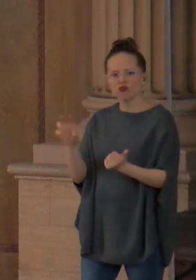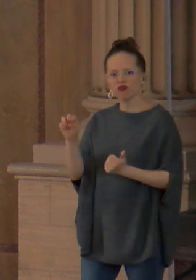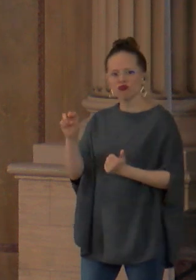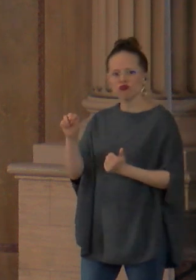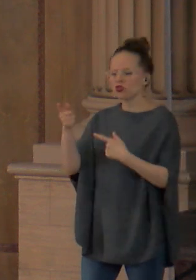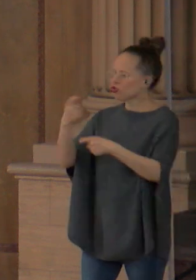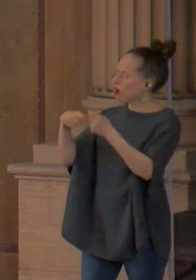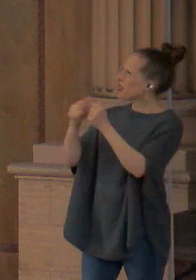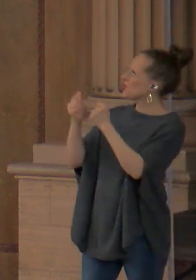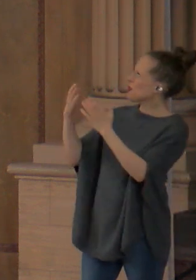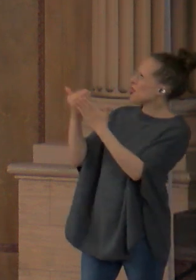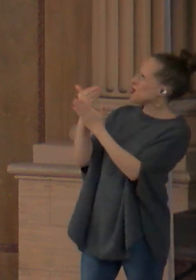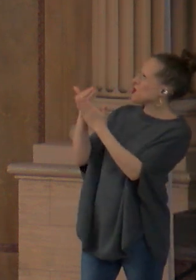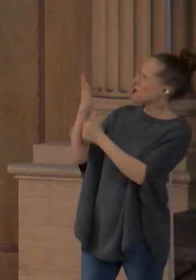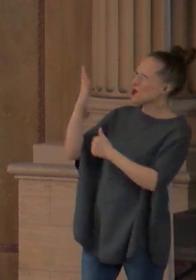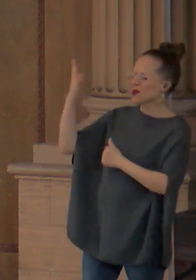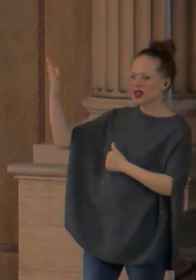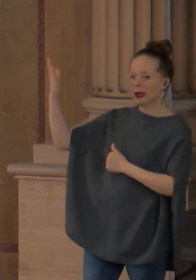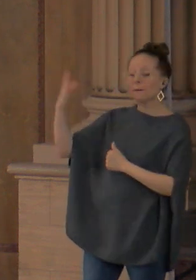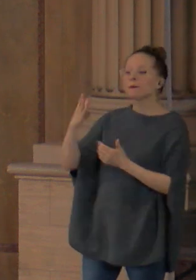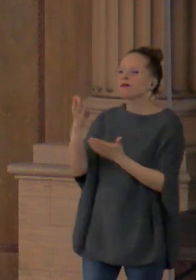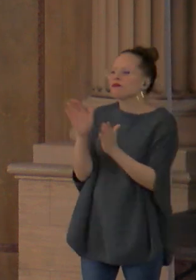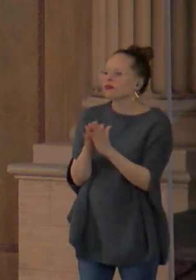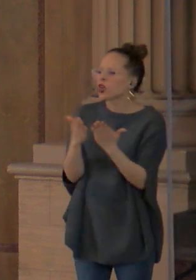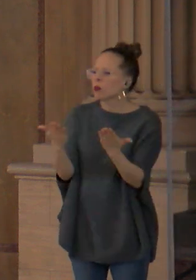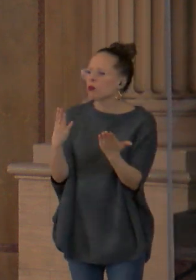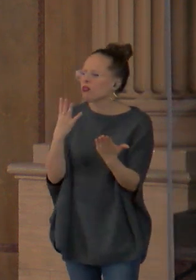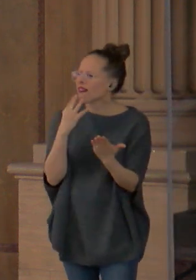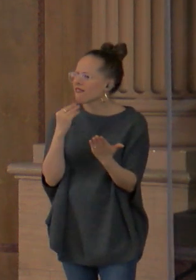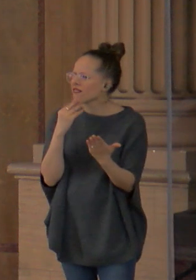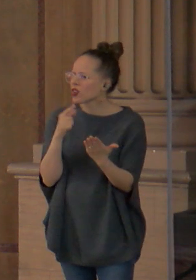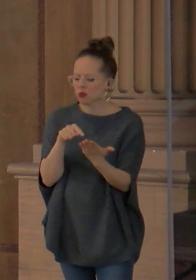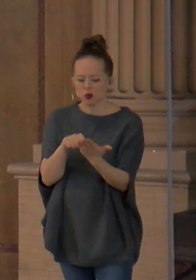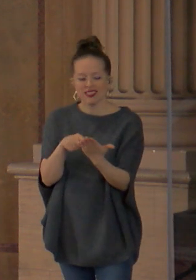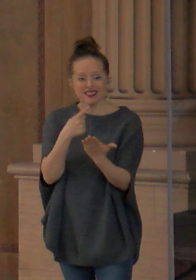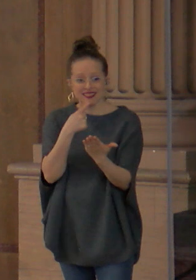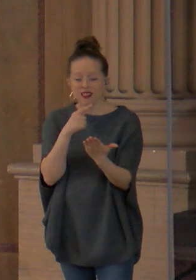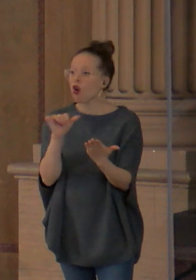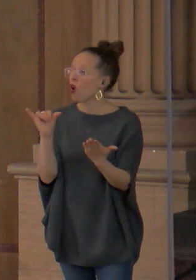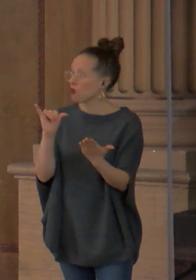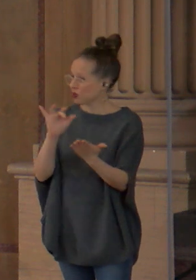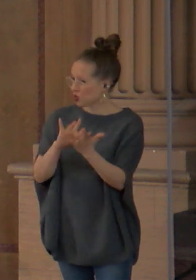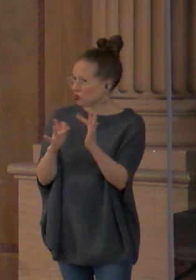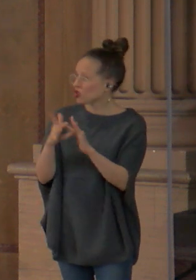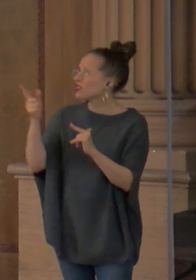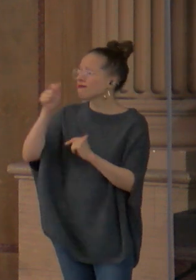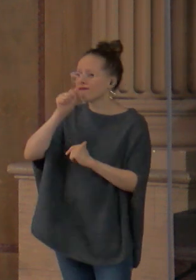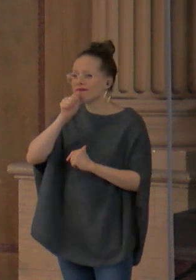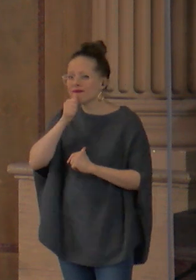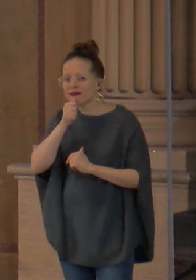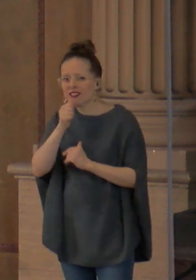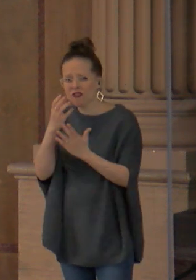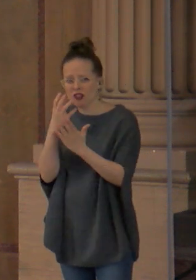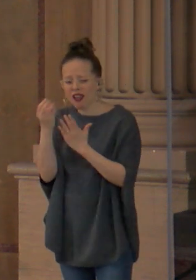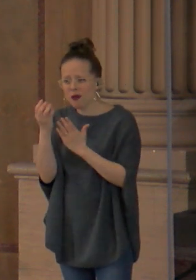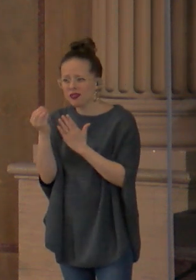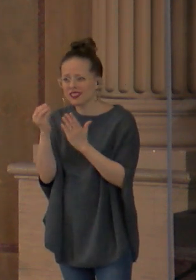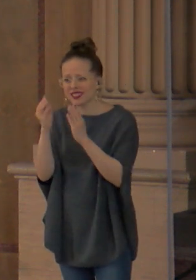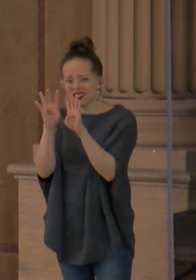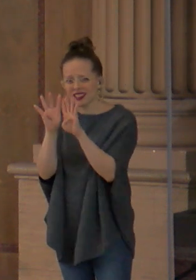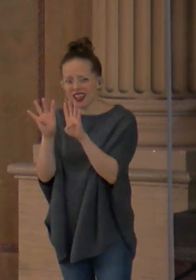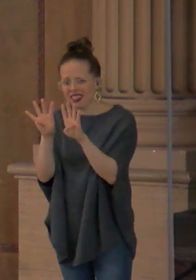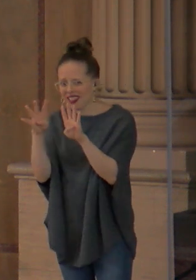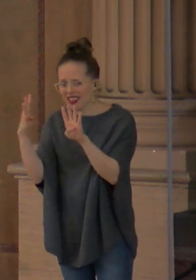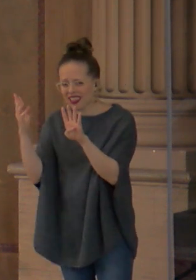Hebrews says this. book of Hebrews is all about this. In Hebrews 13, 12, it says, So Jesus also suffered outside the gate in order to sanctify